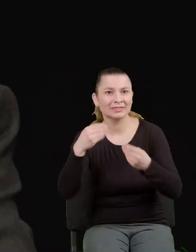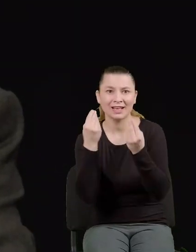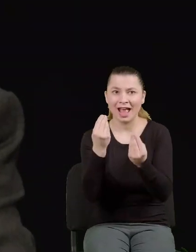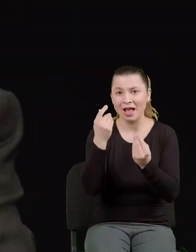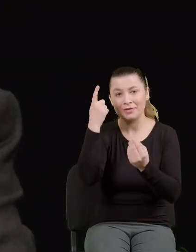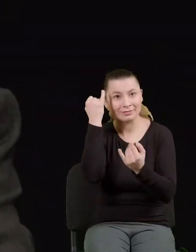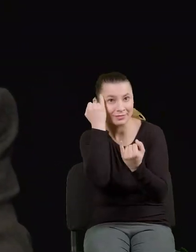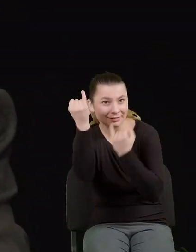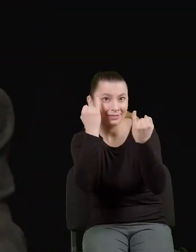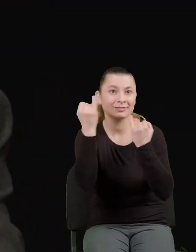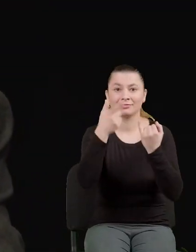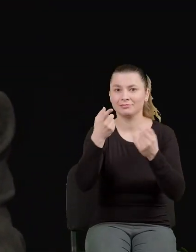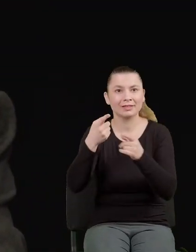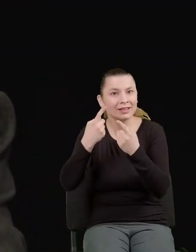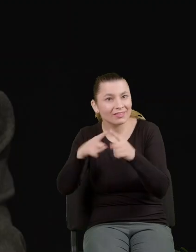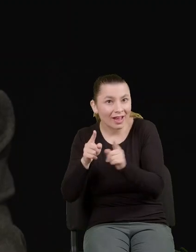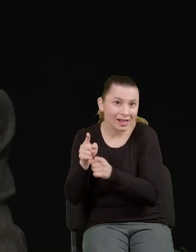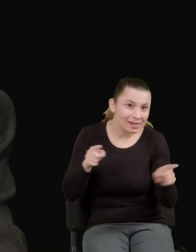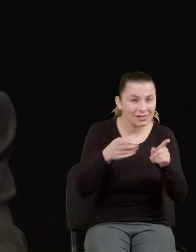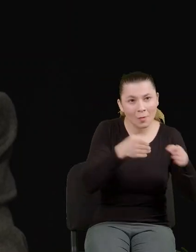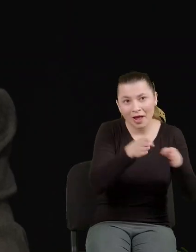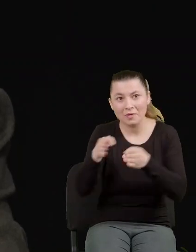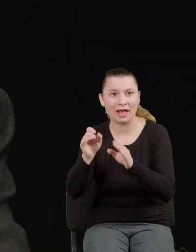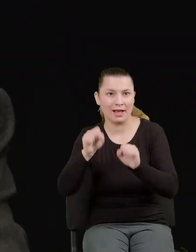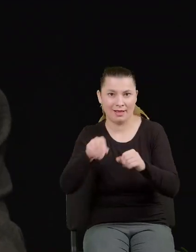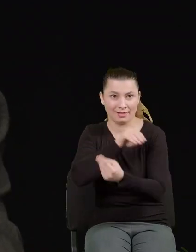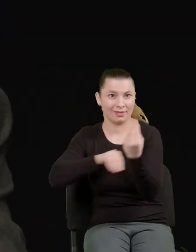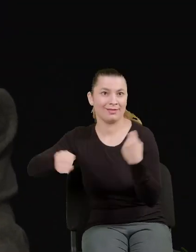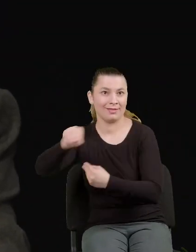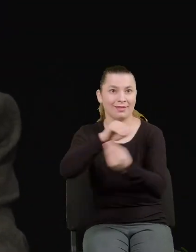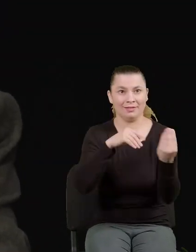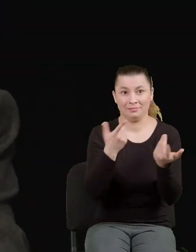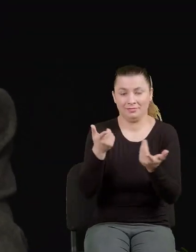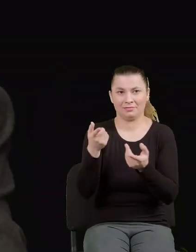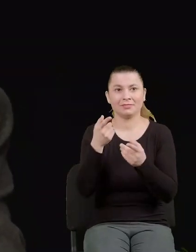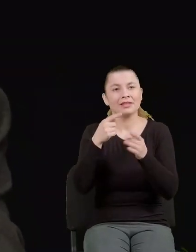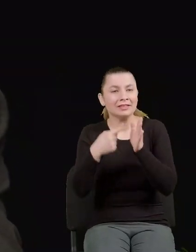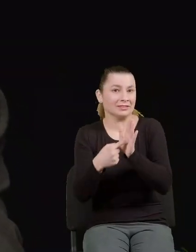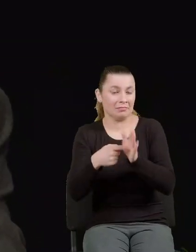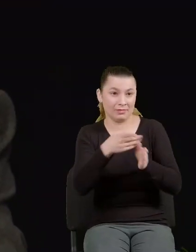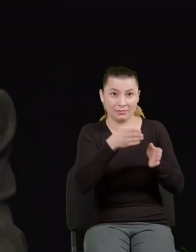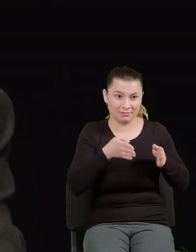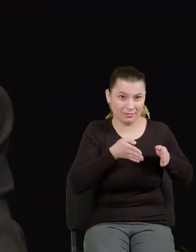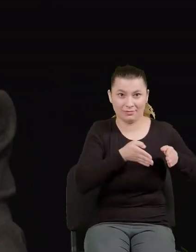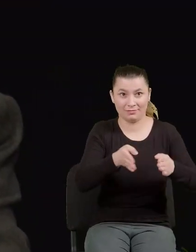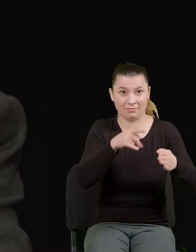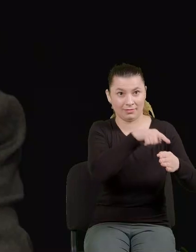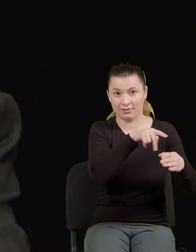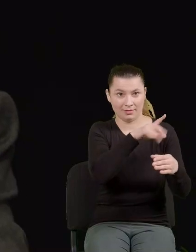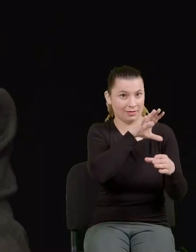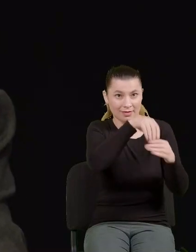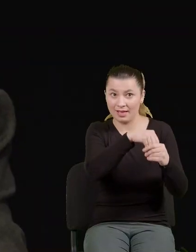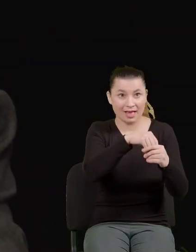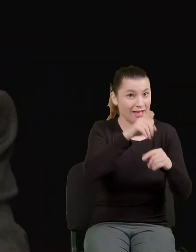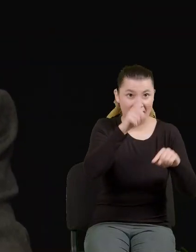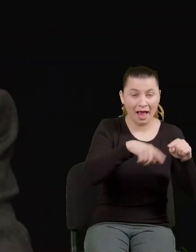in roads, if you take a road out, do you have another road that's actually going to get you from A to B in a, let's say, parallel or similar? So this is a kind of a